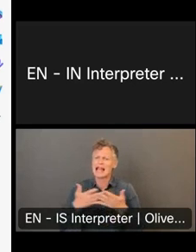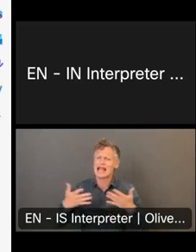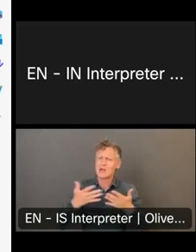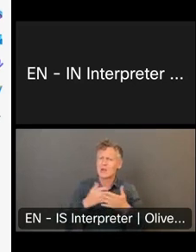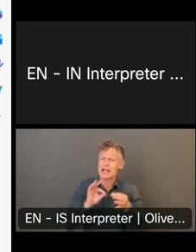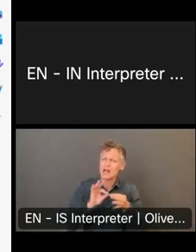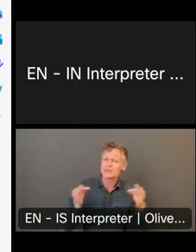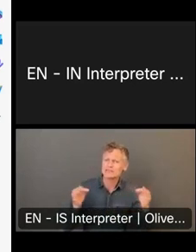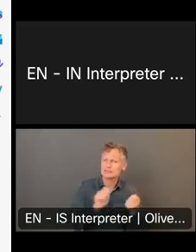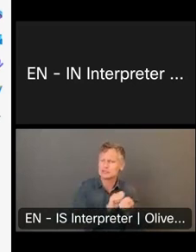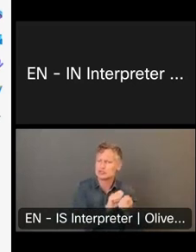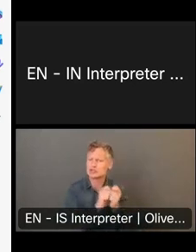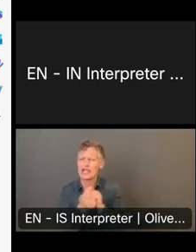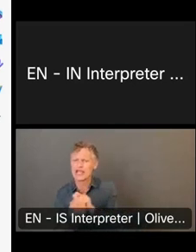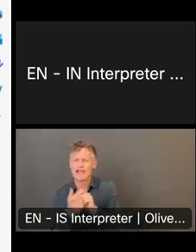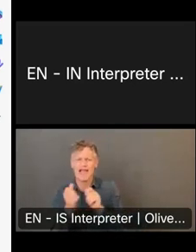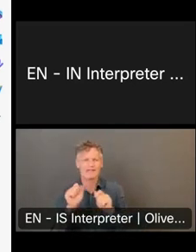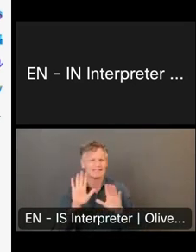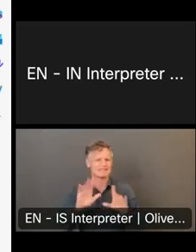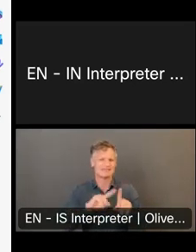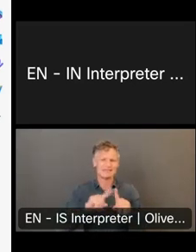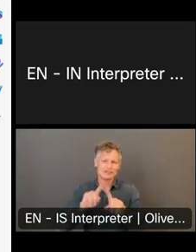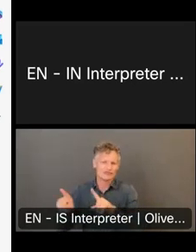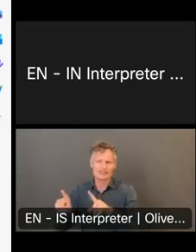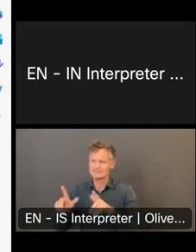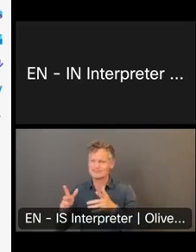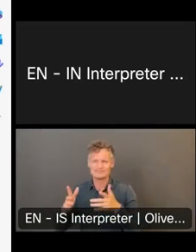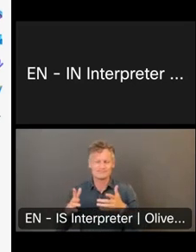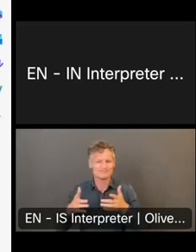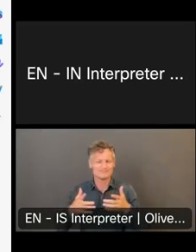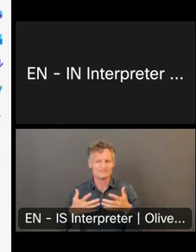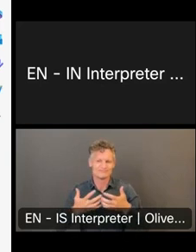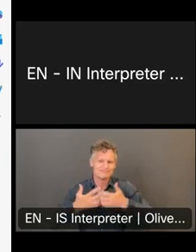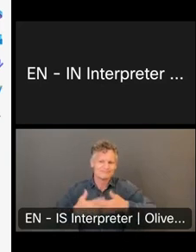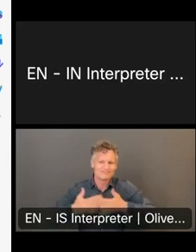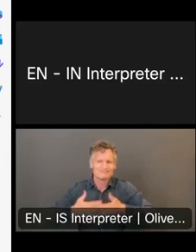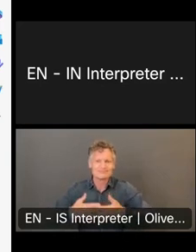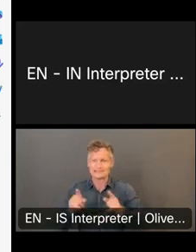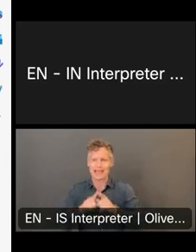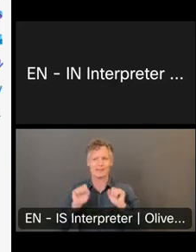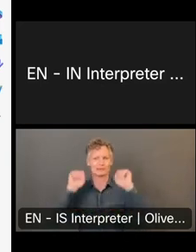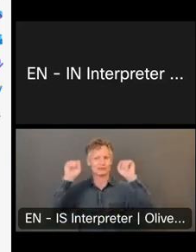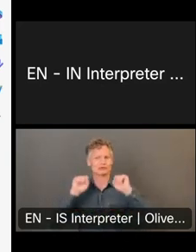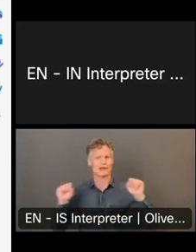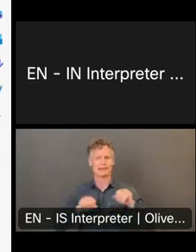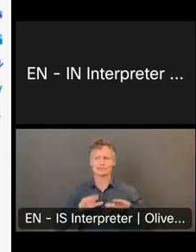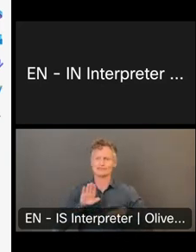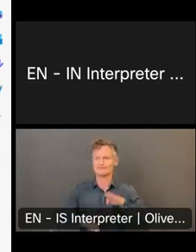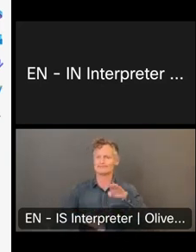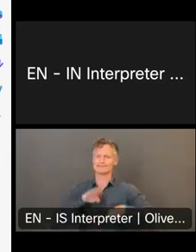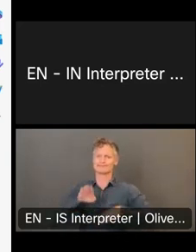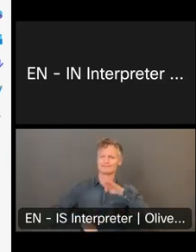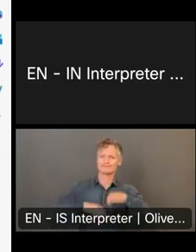treadmills, beginning with Meillet on the diminution of expressive force resulting in